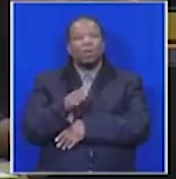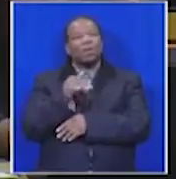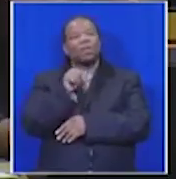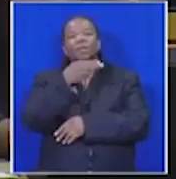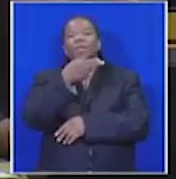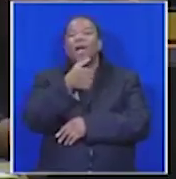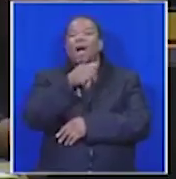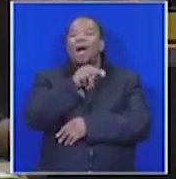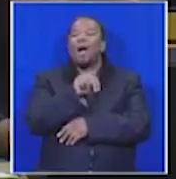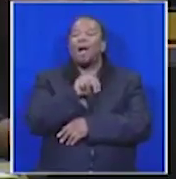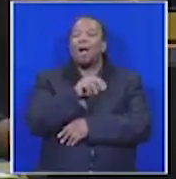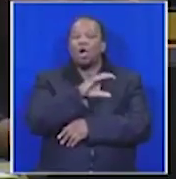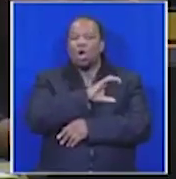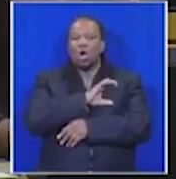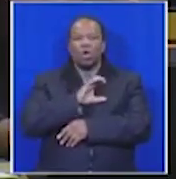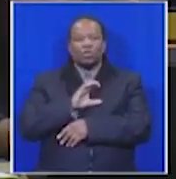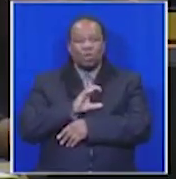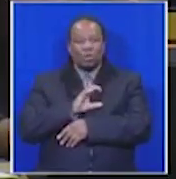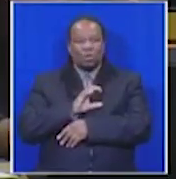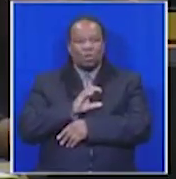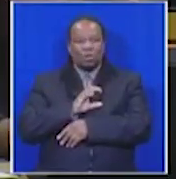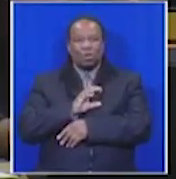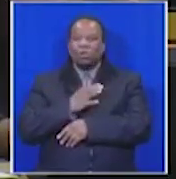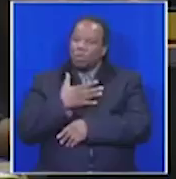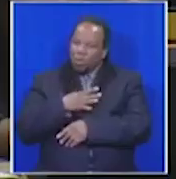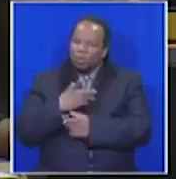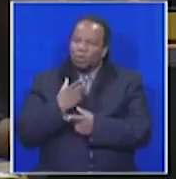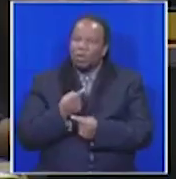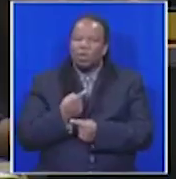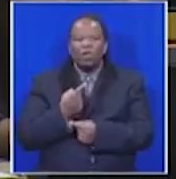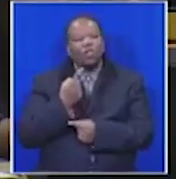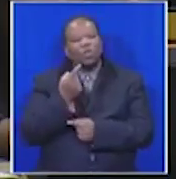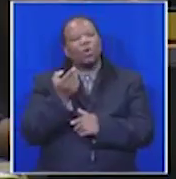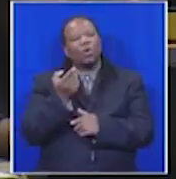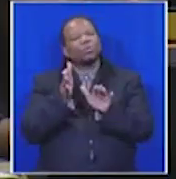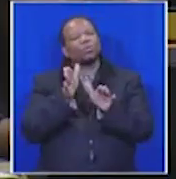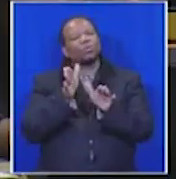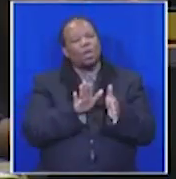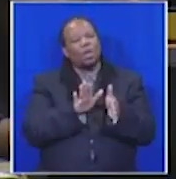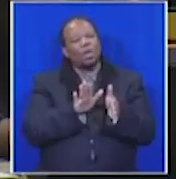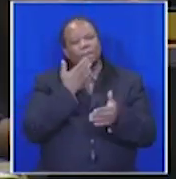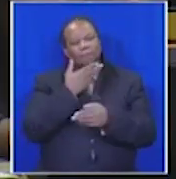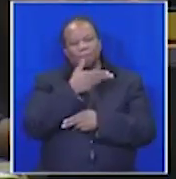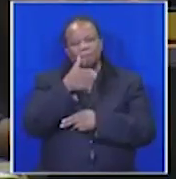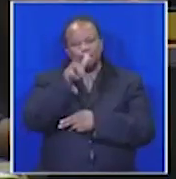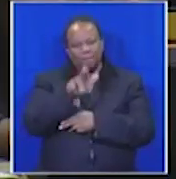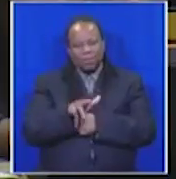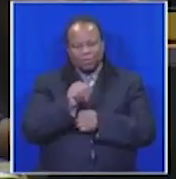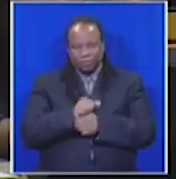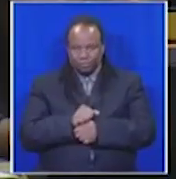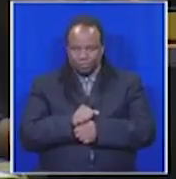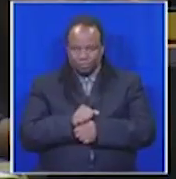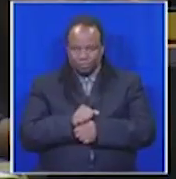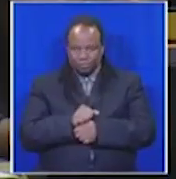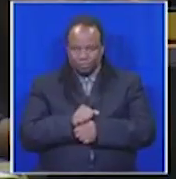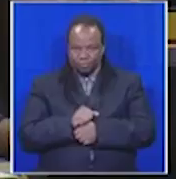something his political opponents clearly desired. May all those who lost their lives rest in peace. These elections have been a